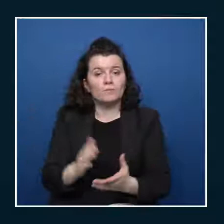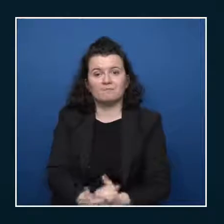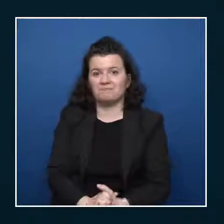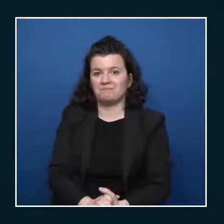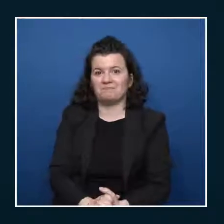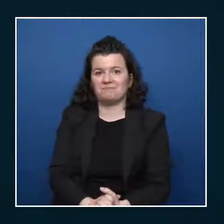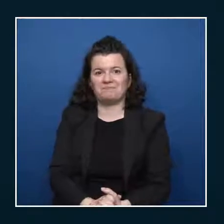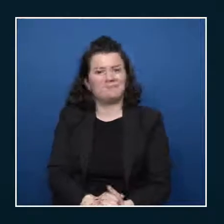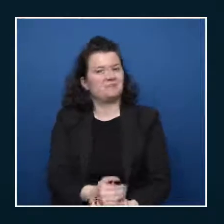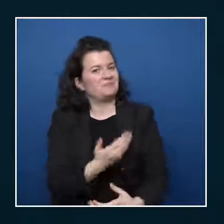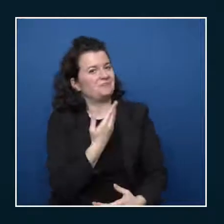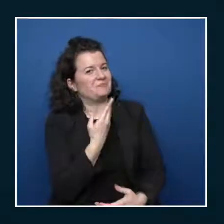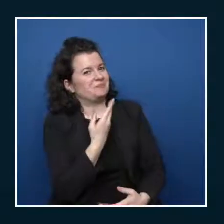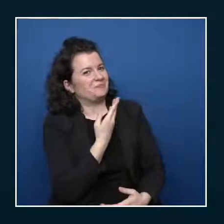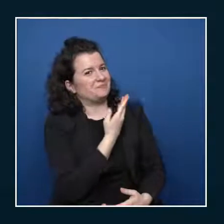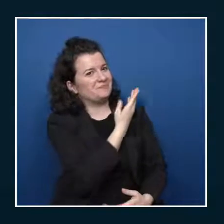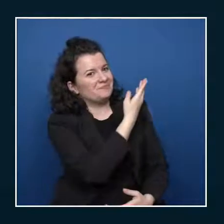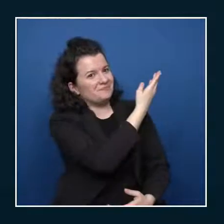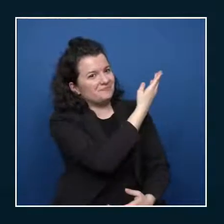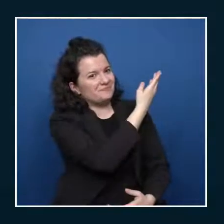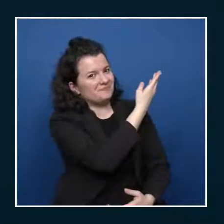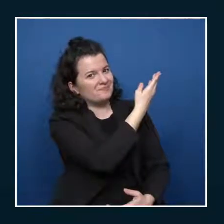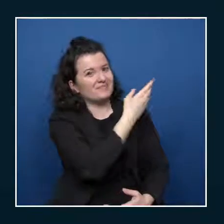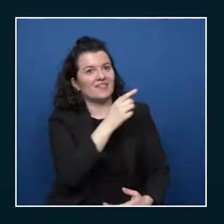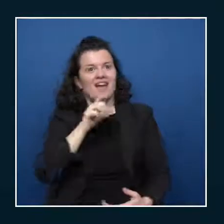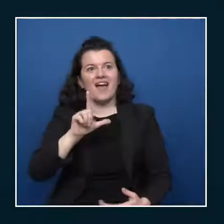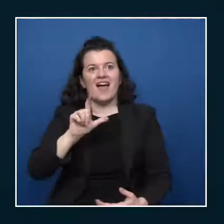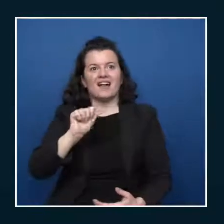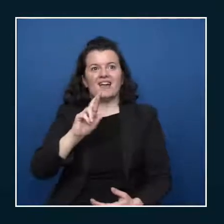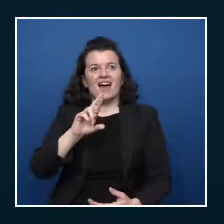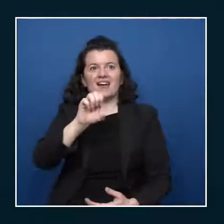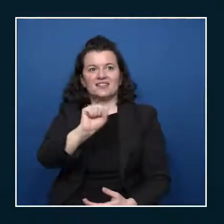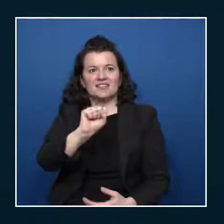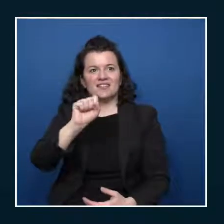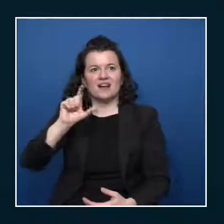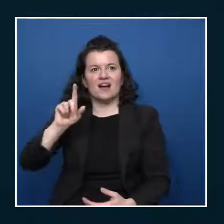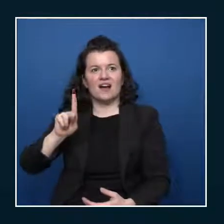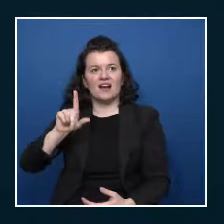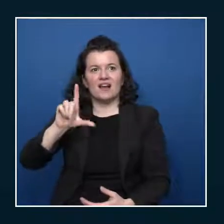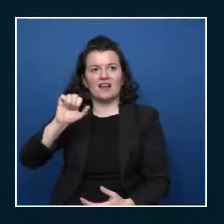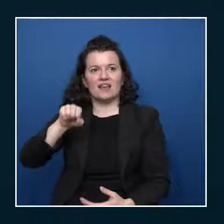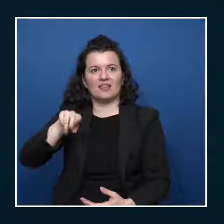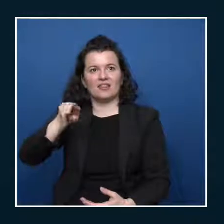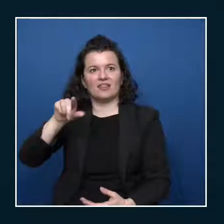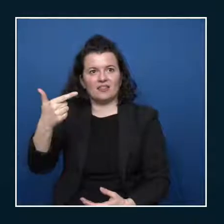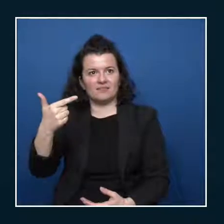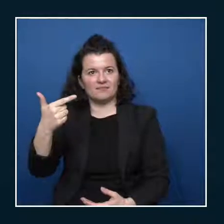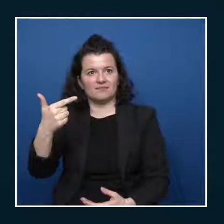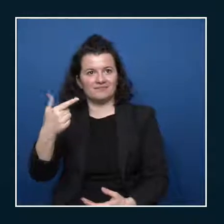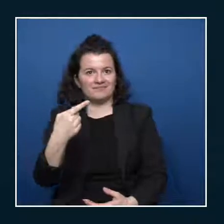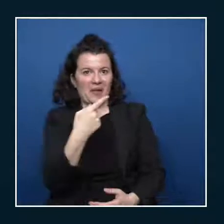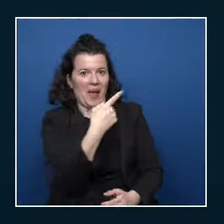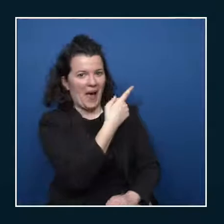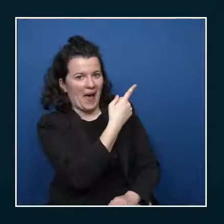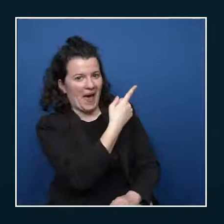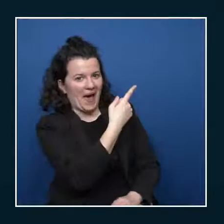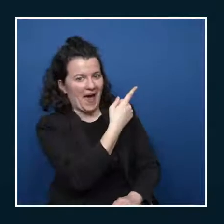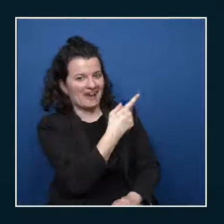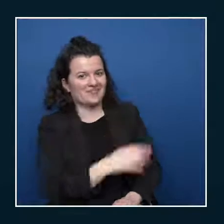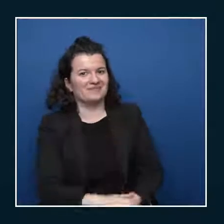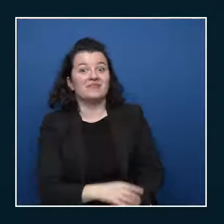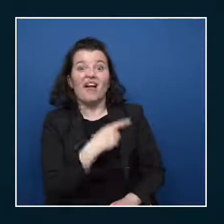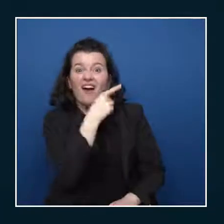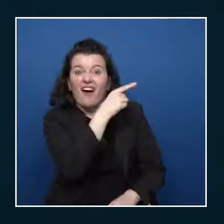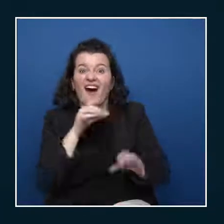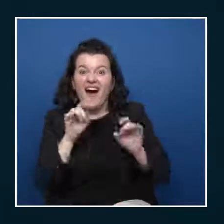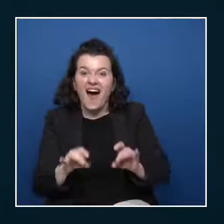say from left to right. We have Lars Klint on that left side. Joining us from Australia,